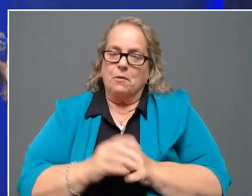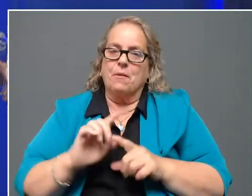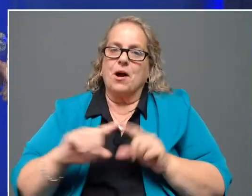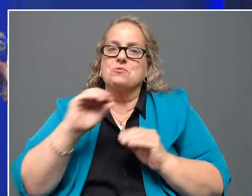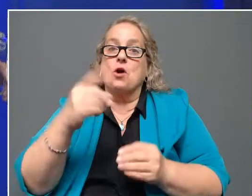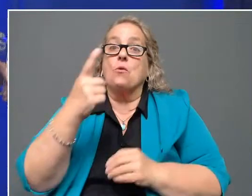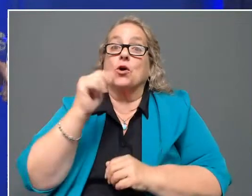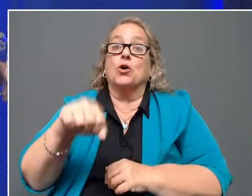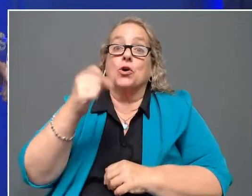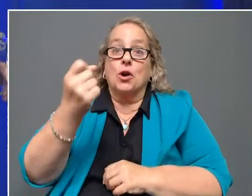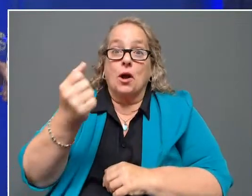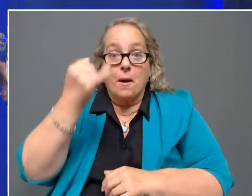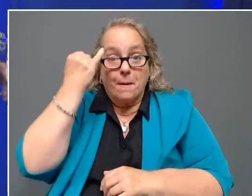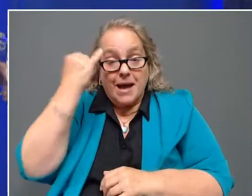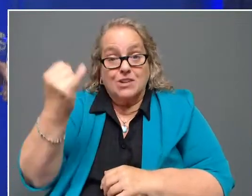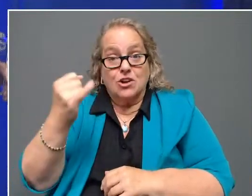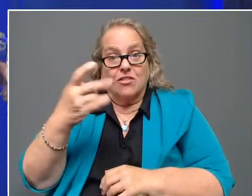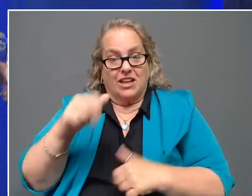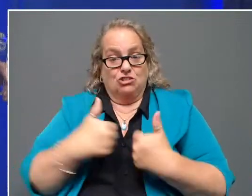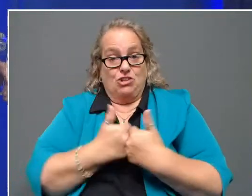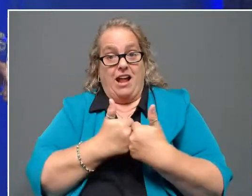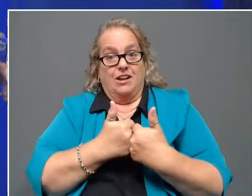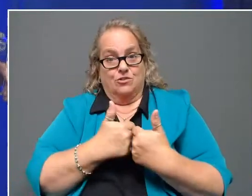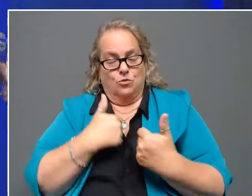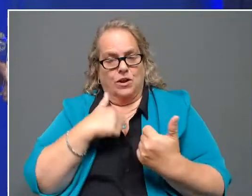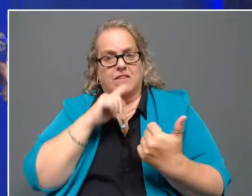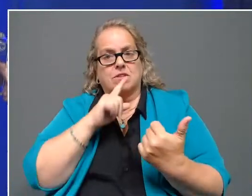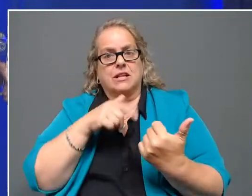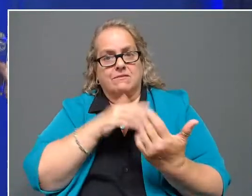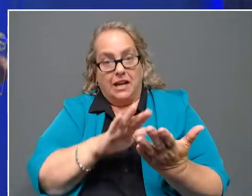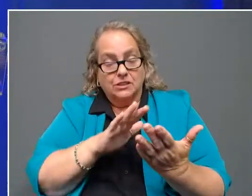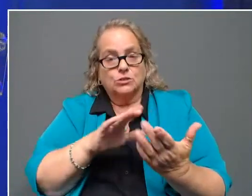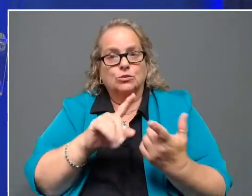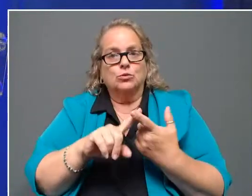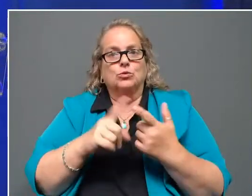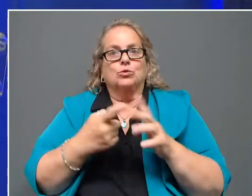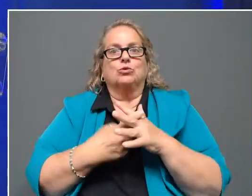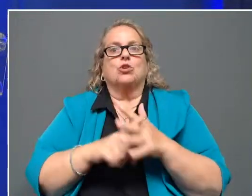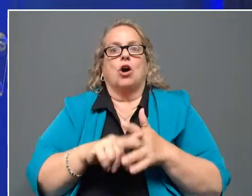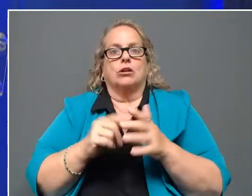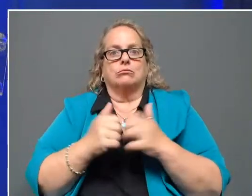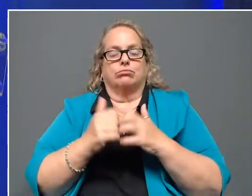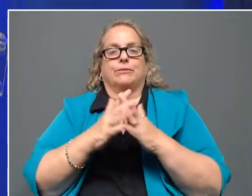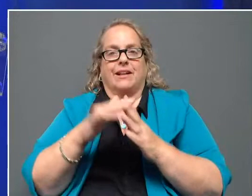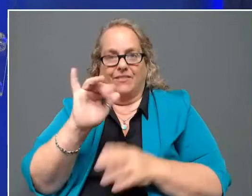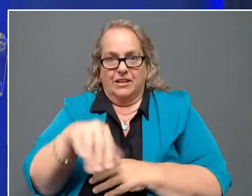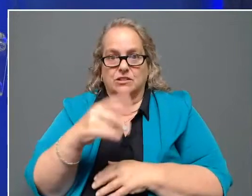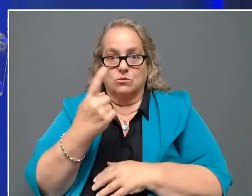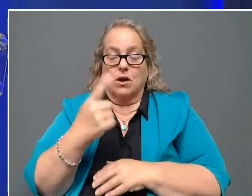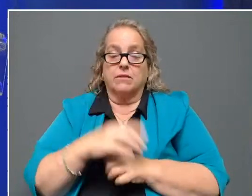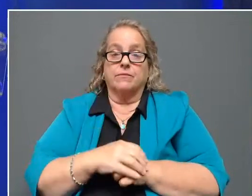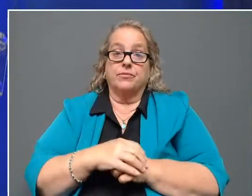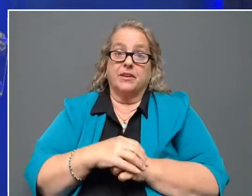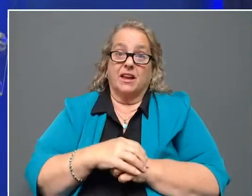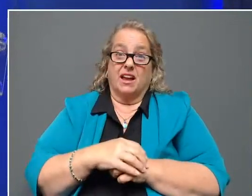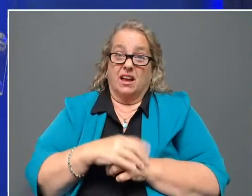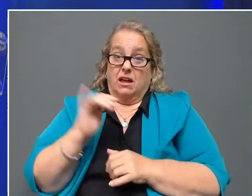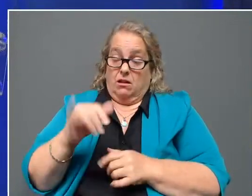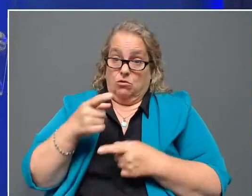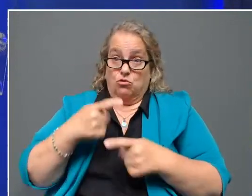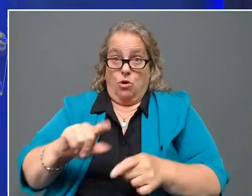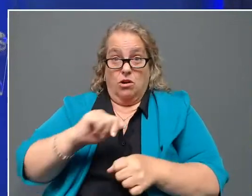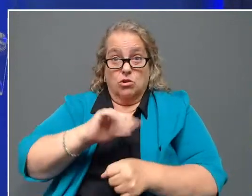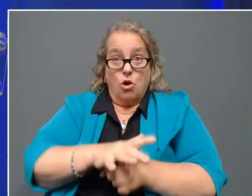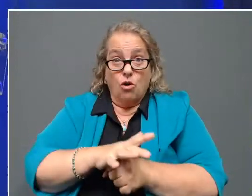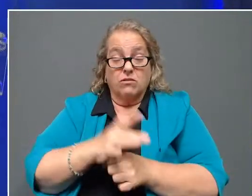the challenges that we'd face launching this one. The pandemic and an unprecedented surge in demand created